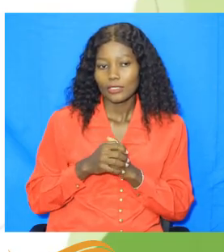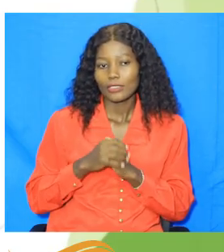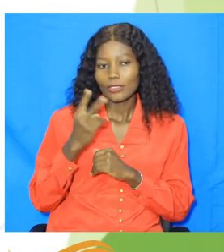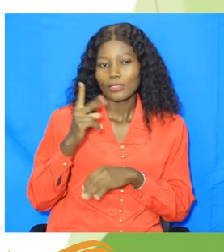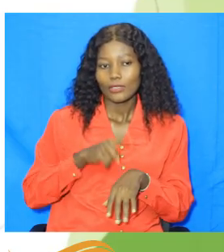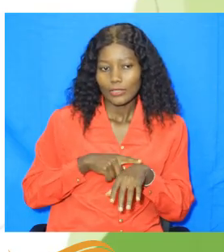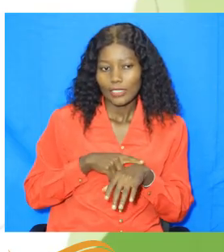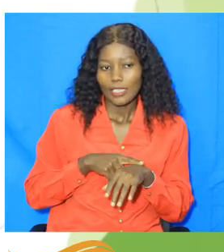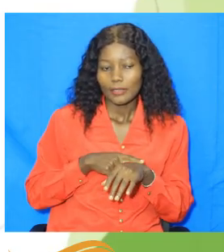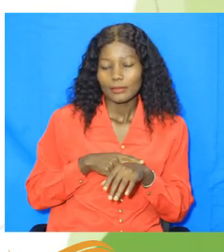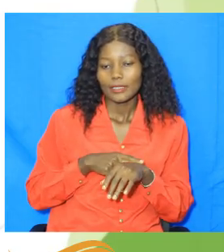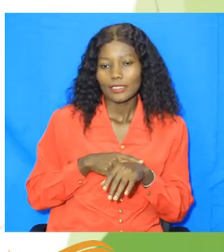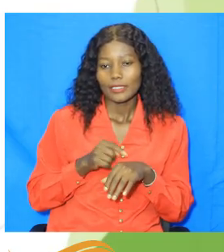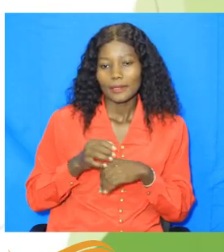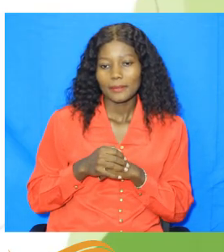twice in a row.